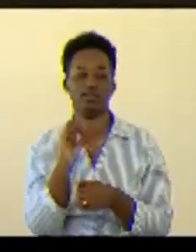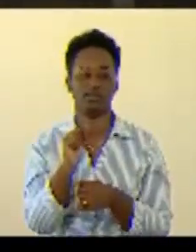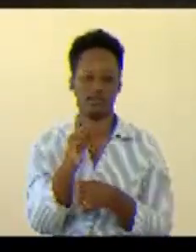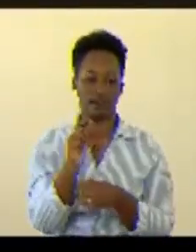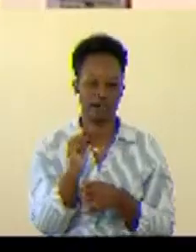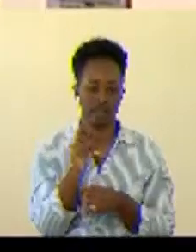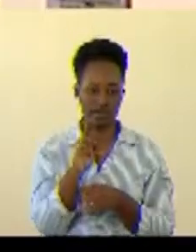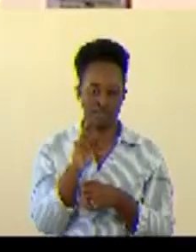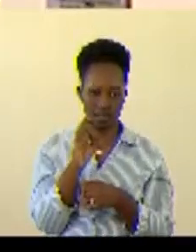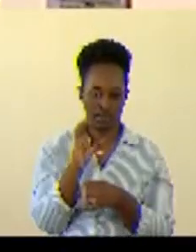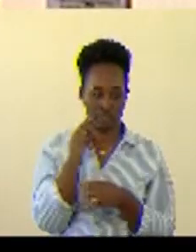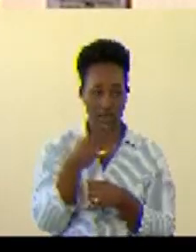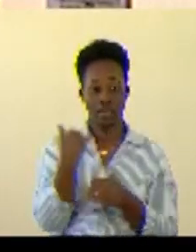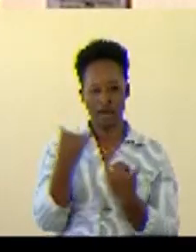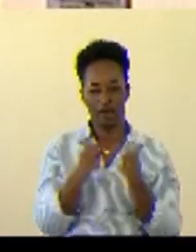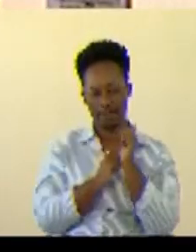procedures. I said